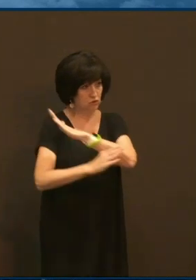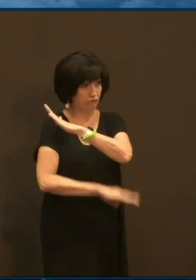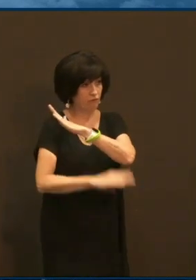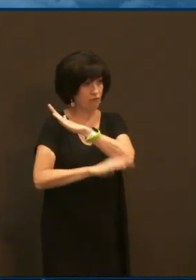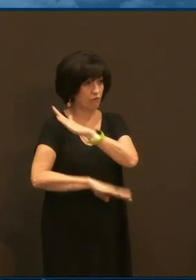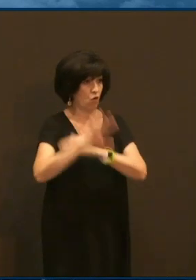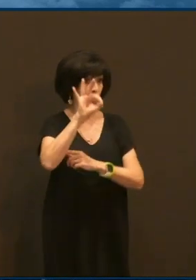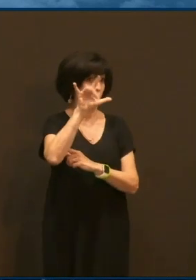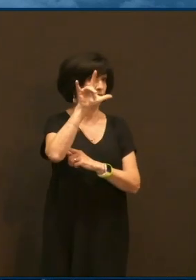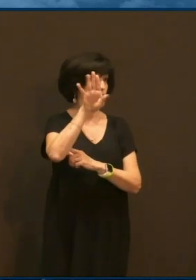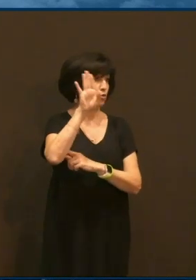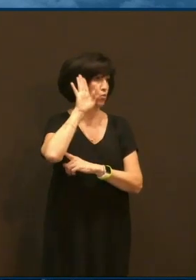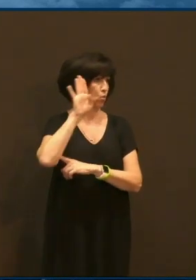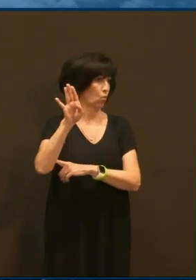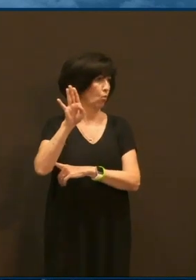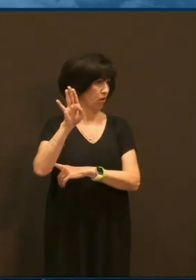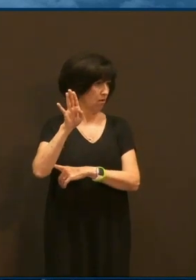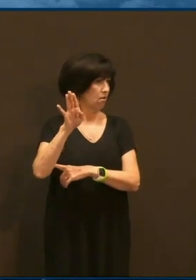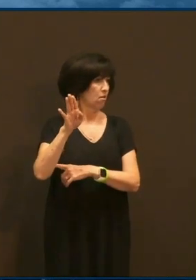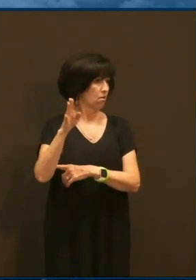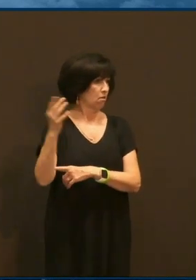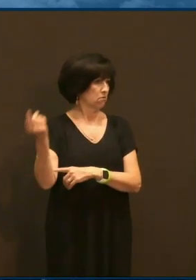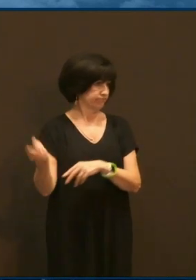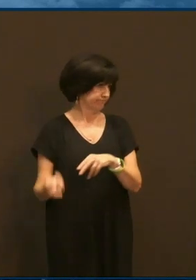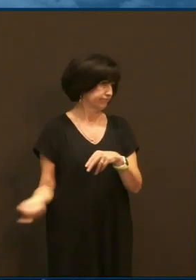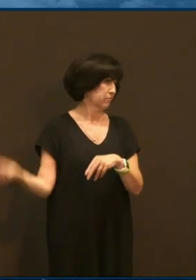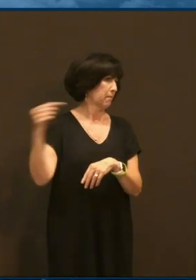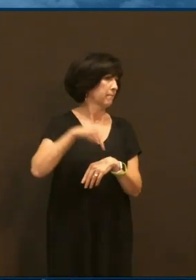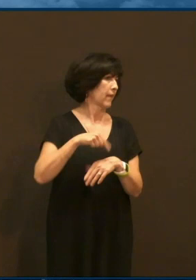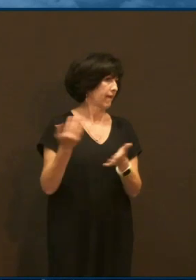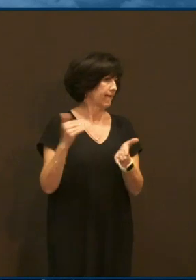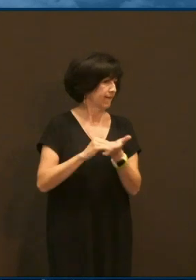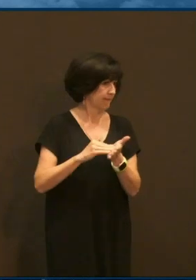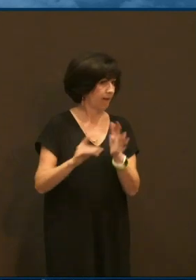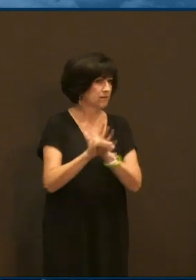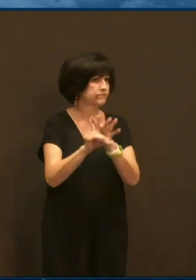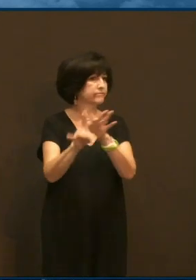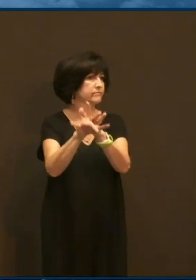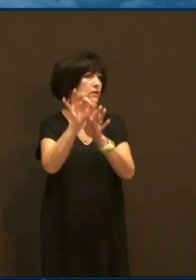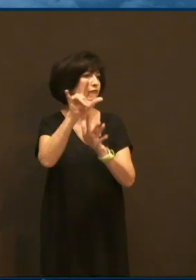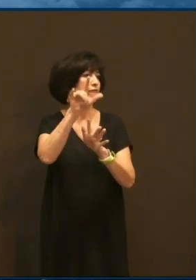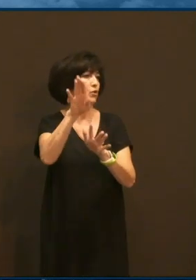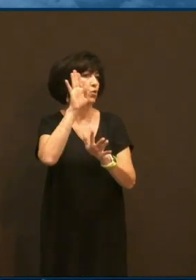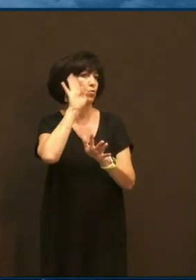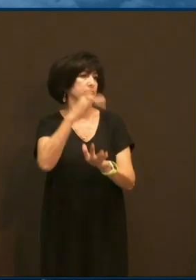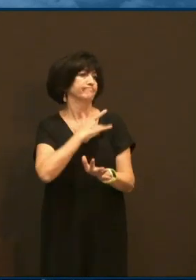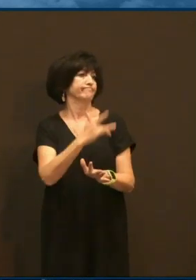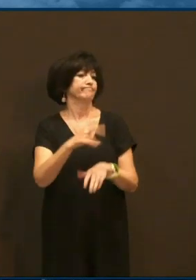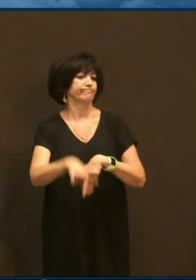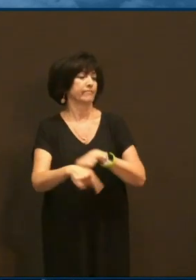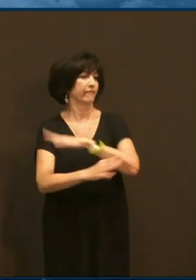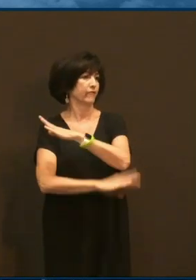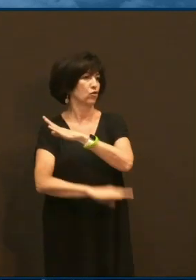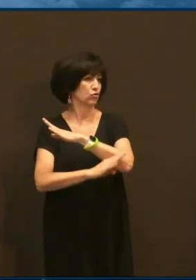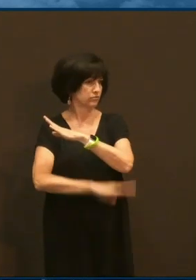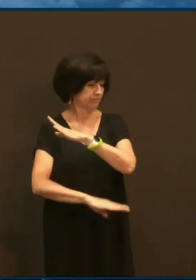why we've put together the Pandemic Resurgence Advisory Committee with 3 separate subgroups on business, on health,